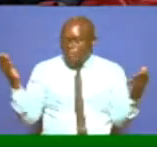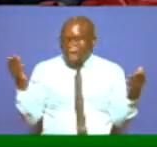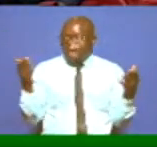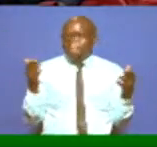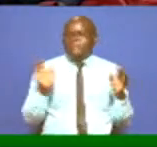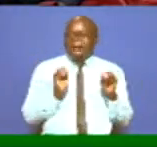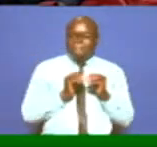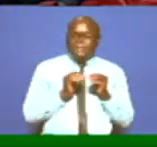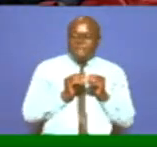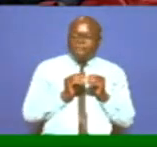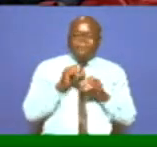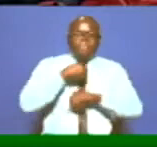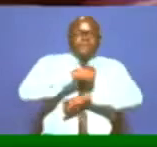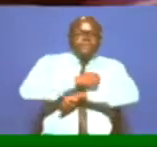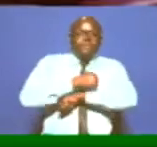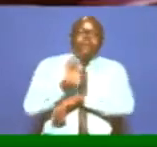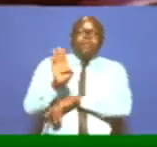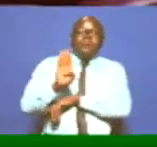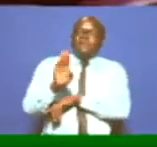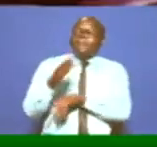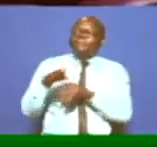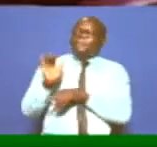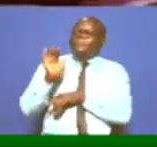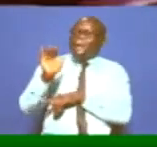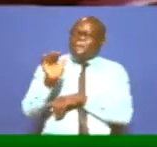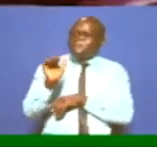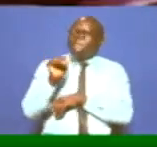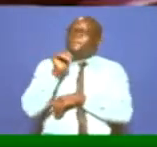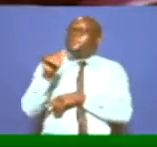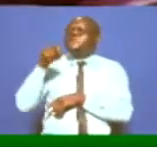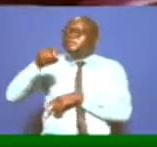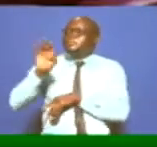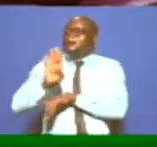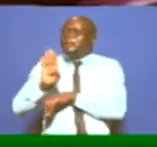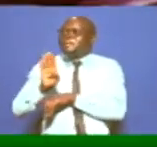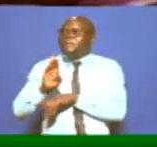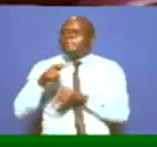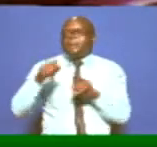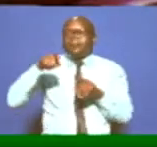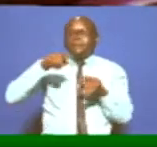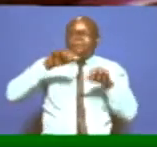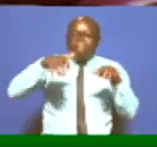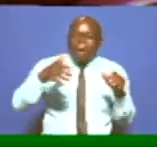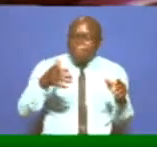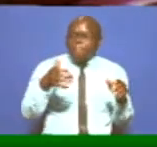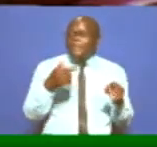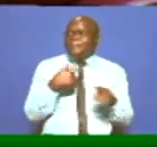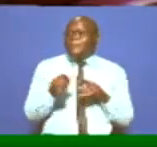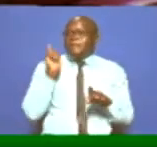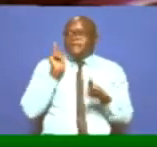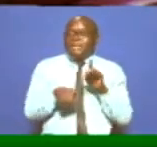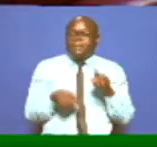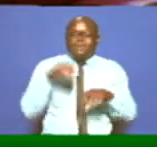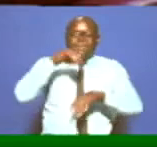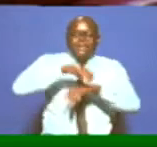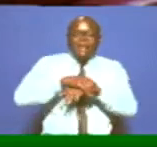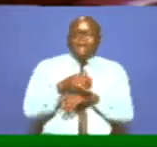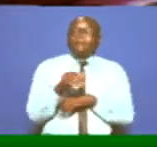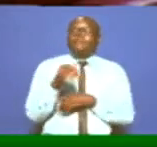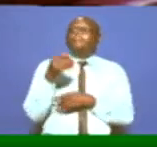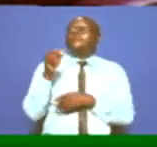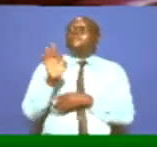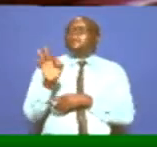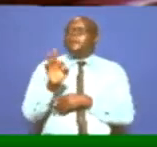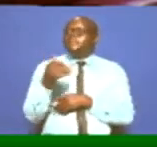for bursaries, people are asking, we don't even need you to give us bursaries. We need to farm because we can, but we cannot afford fertilizer. And there is no cartel